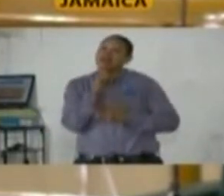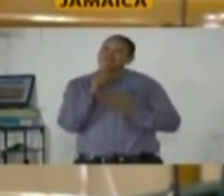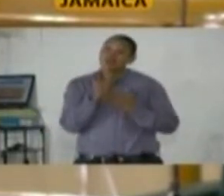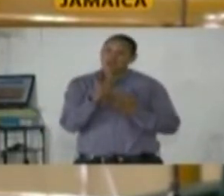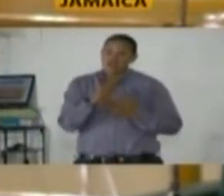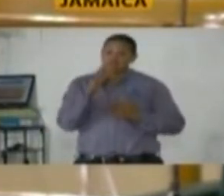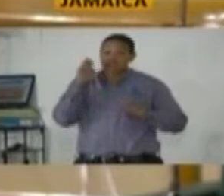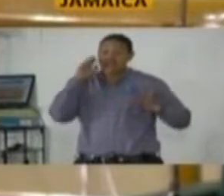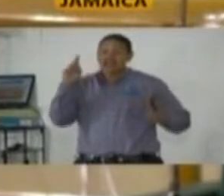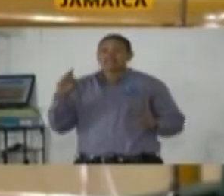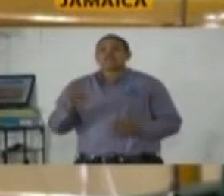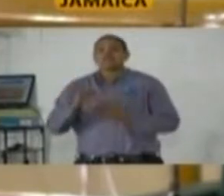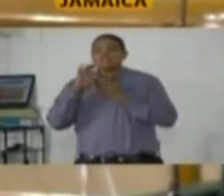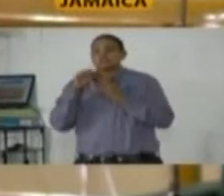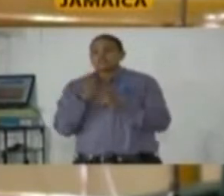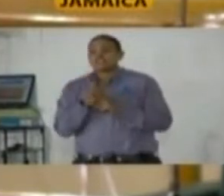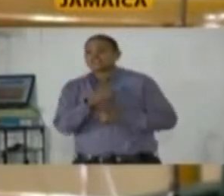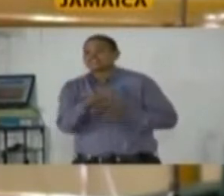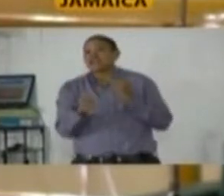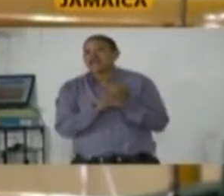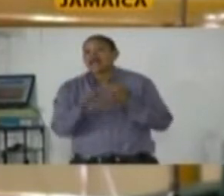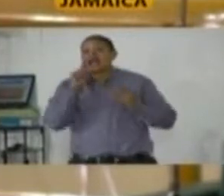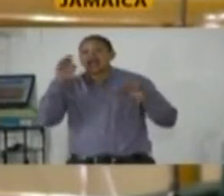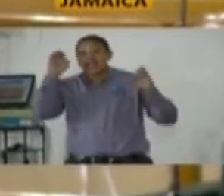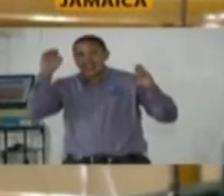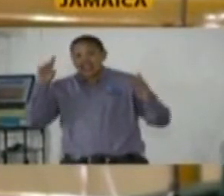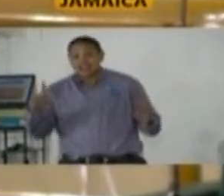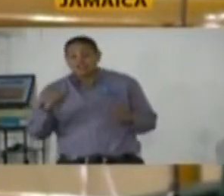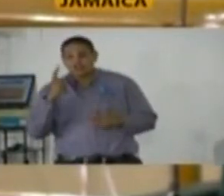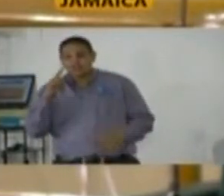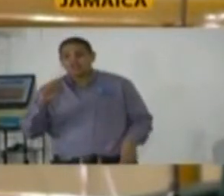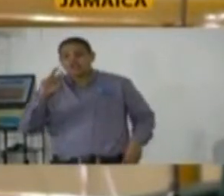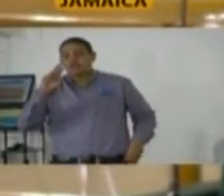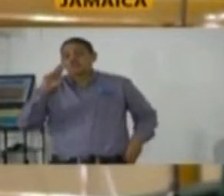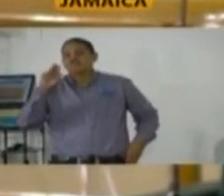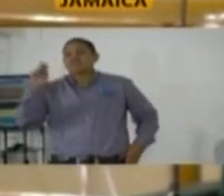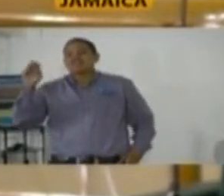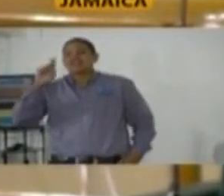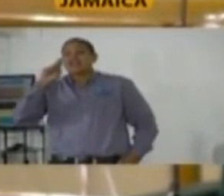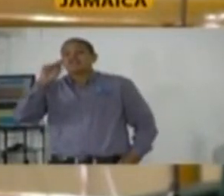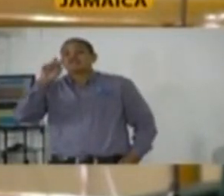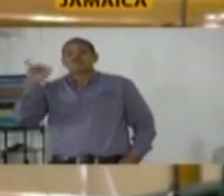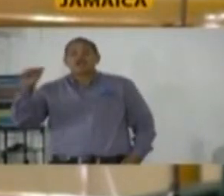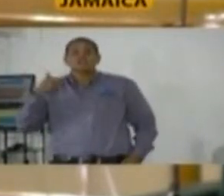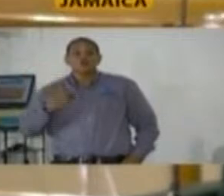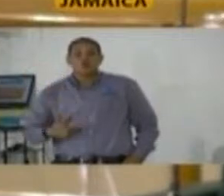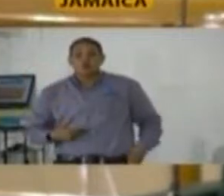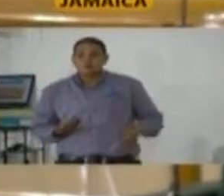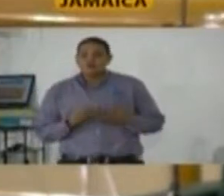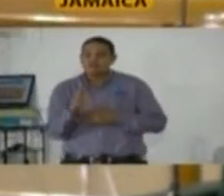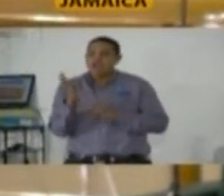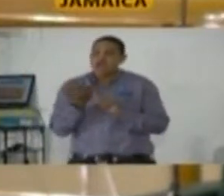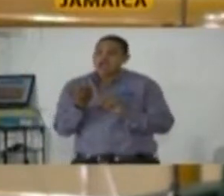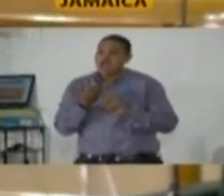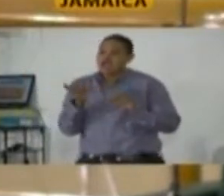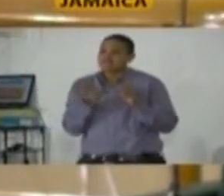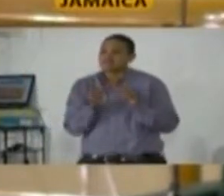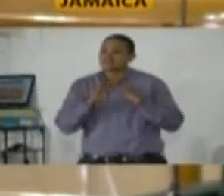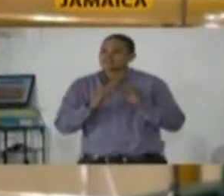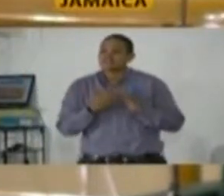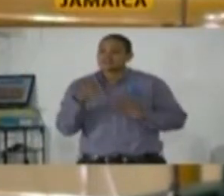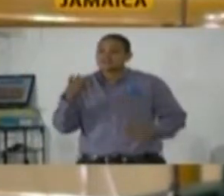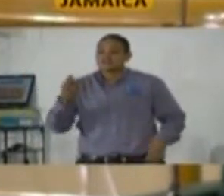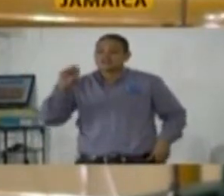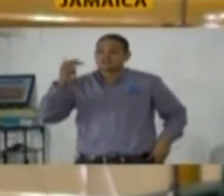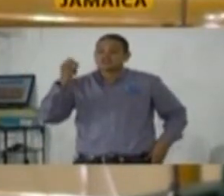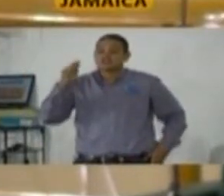education specialist, UNICEF, educator, Dr. Renee Rattry, human rights advocate, Diocese of Jamaica and the Cayman Islands, Mr.